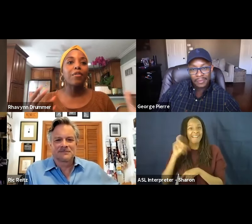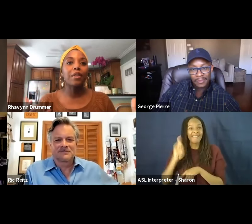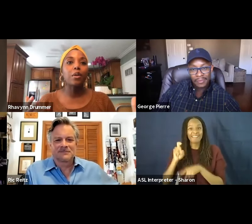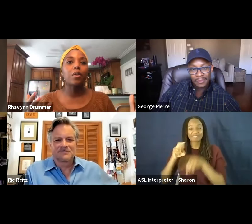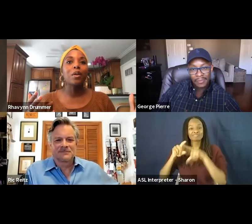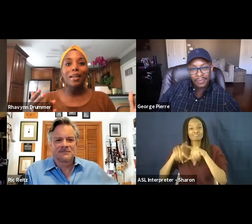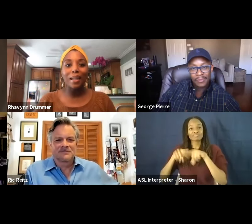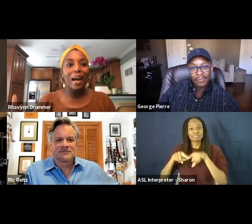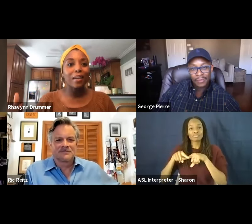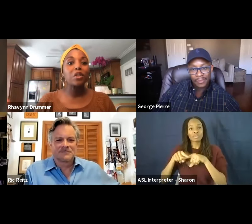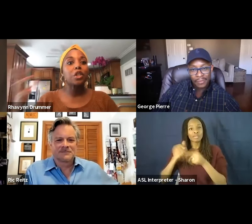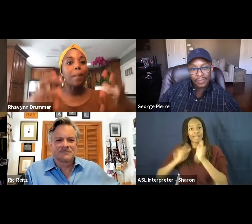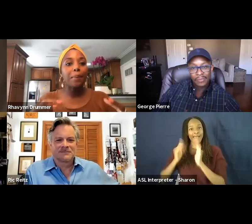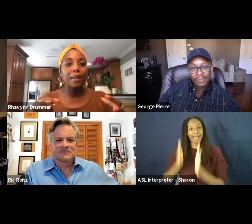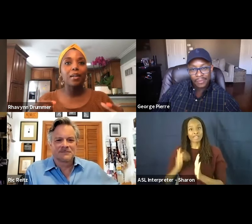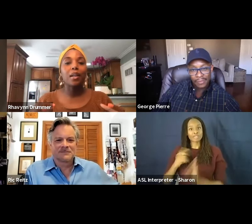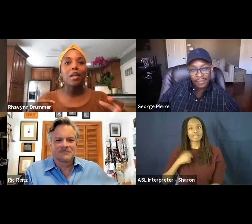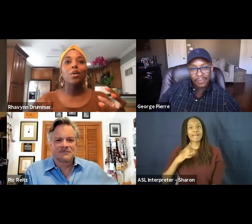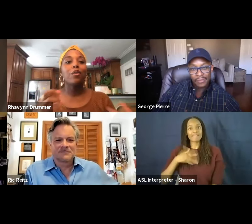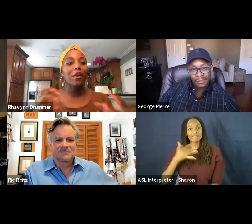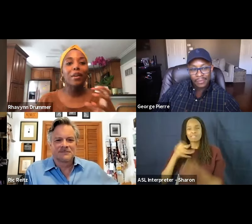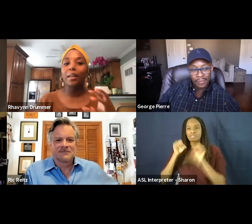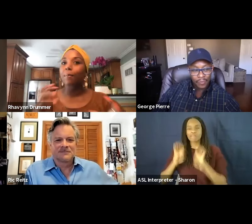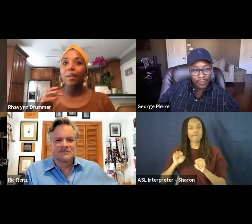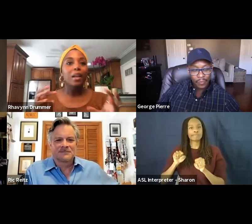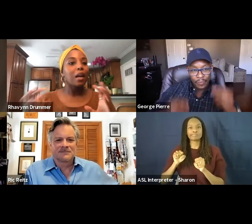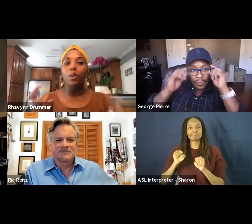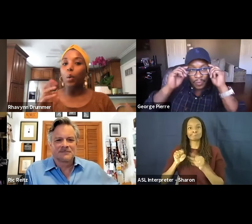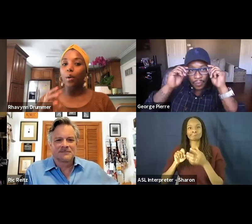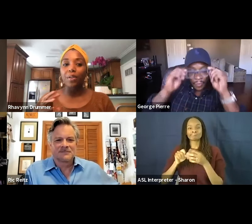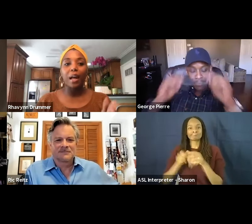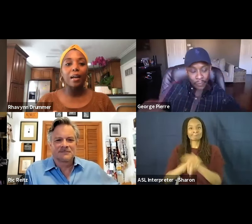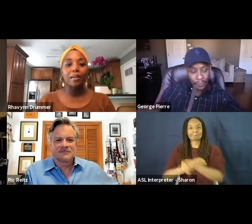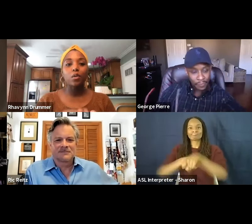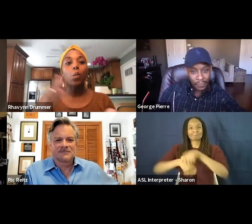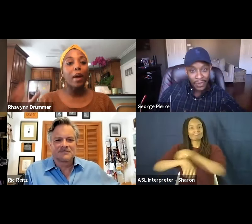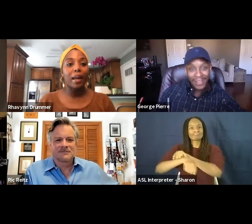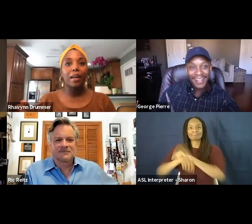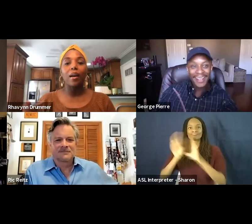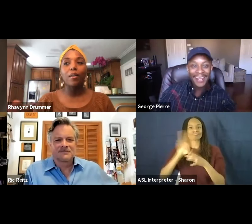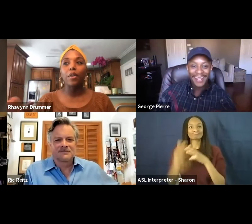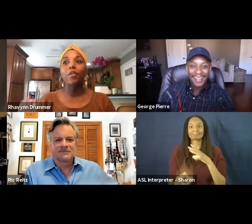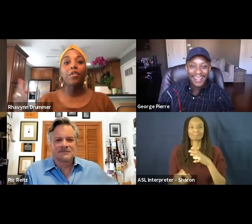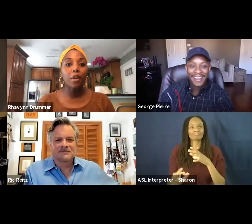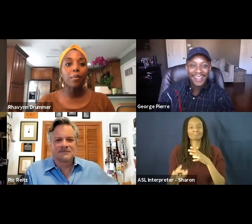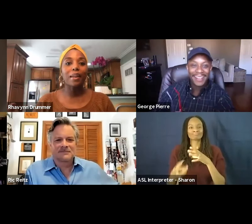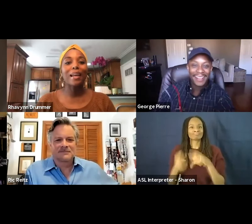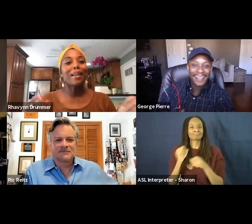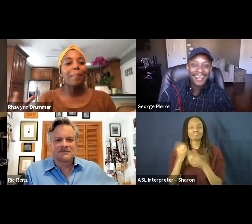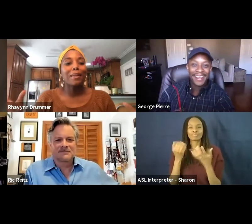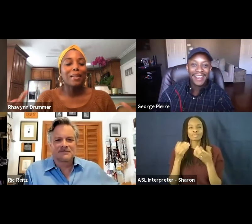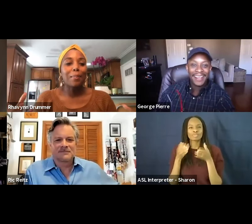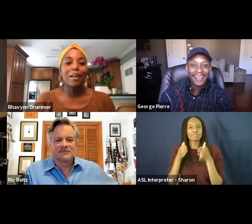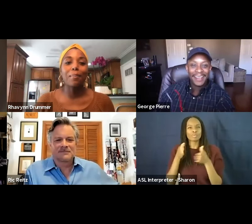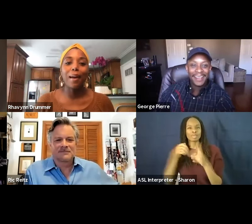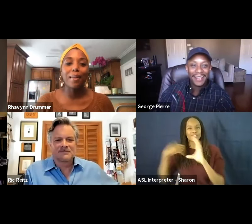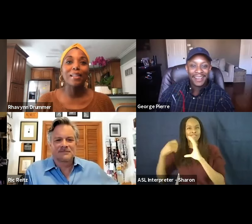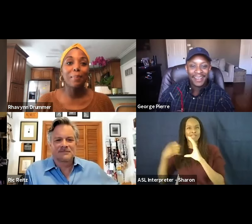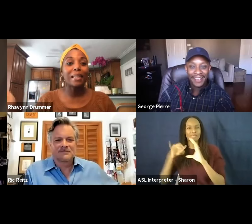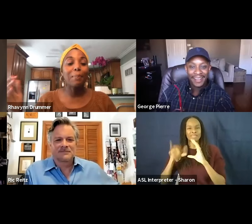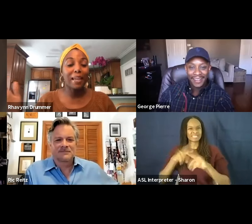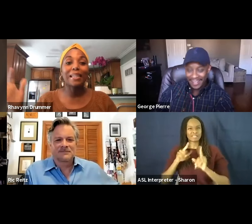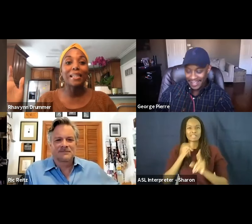I feel can kind of jump in to a very unorthodox way of filming and not be intimidated by